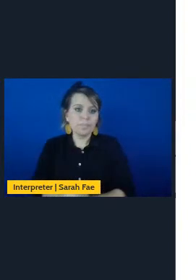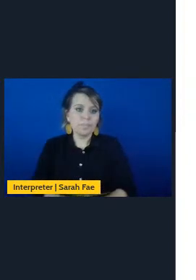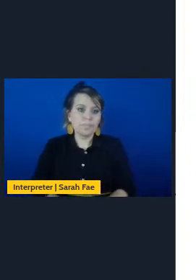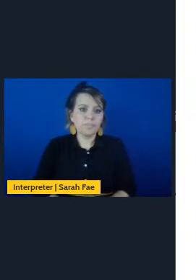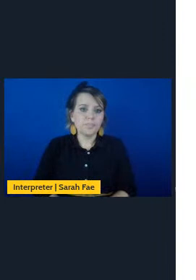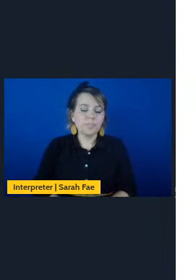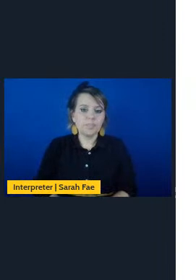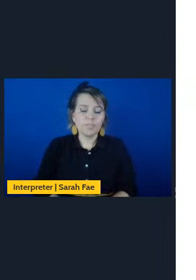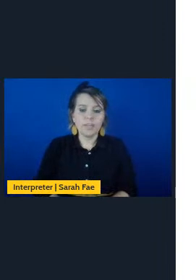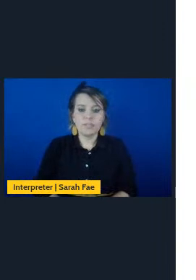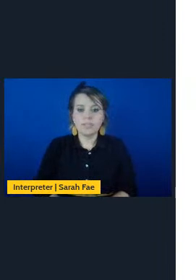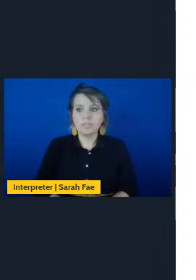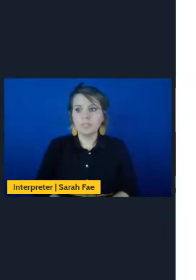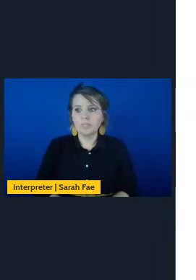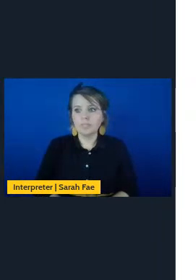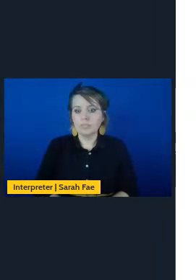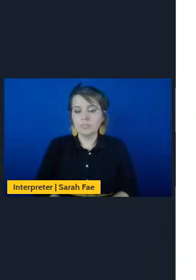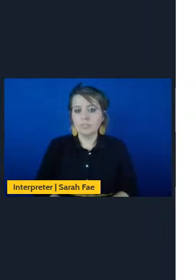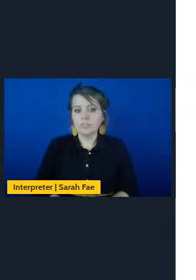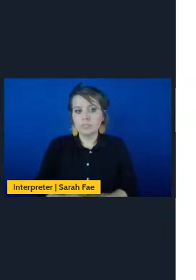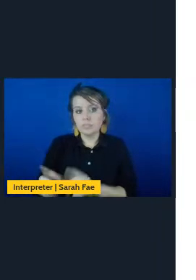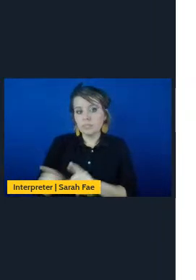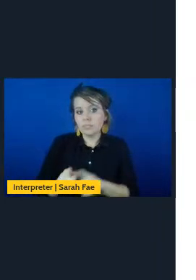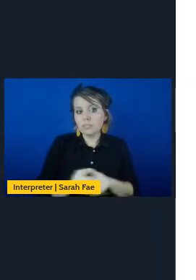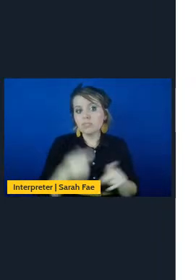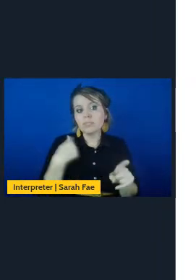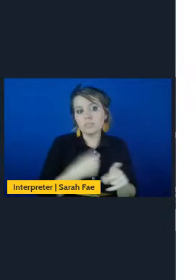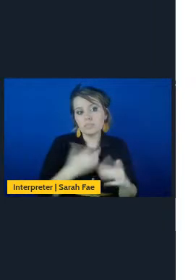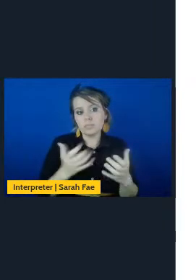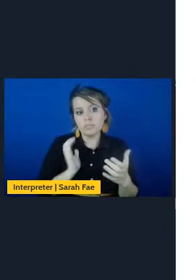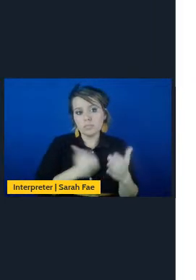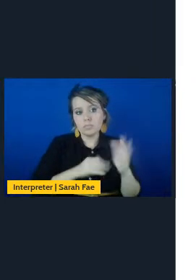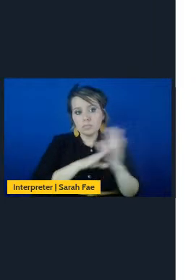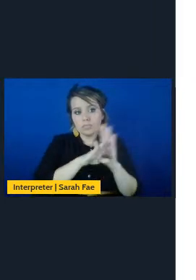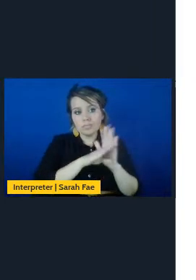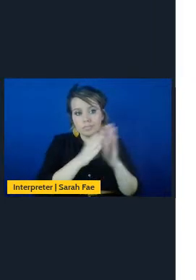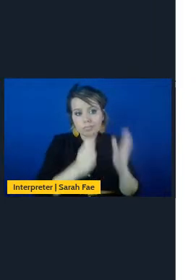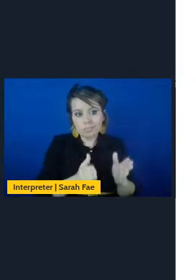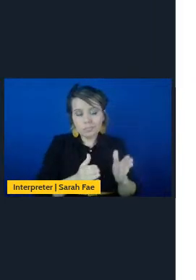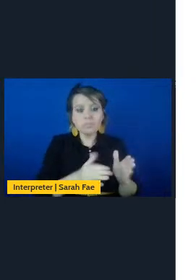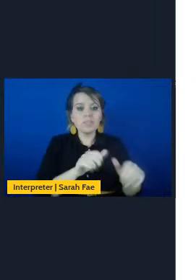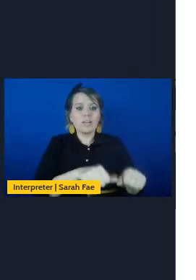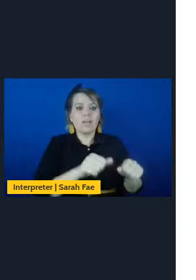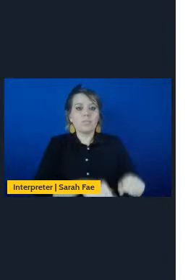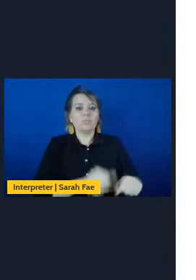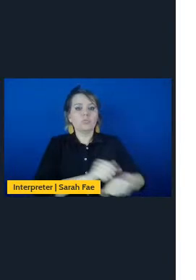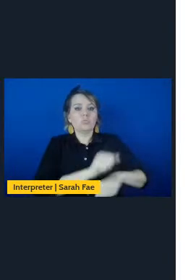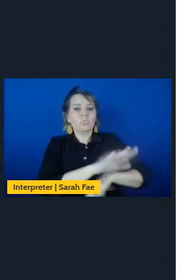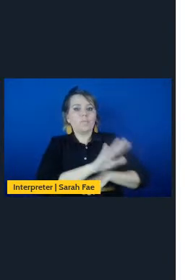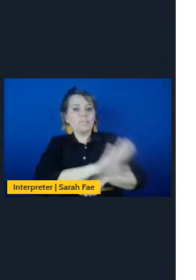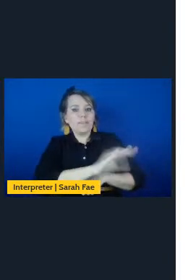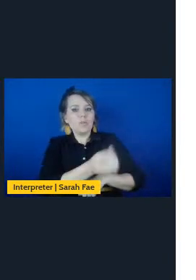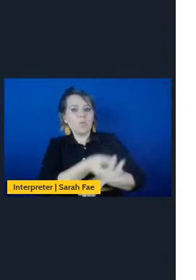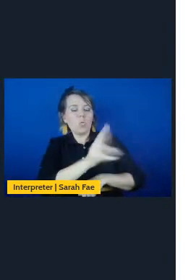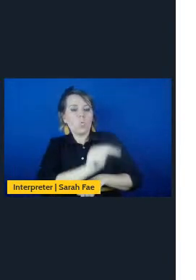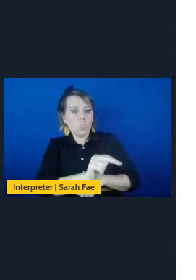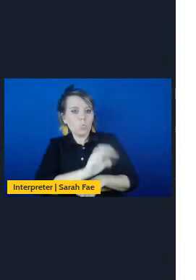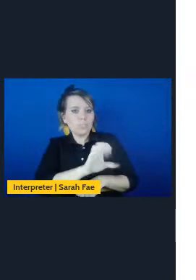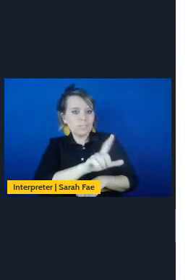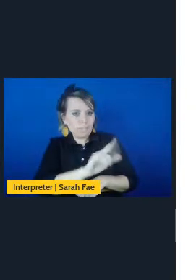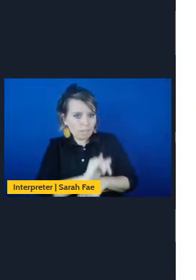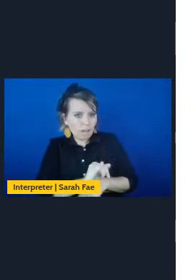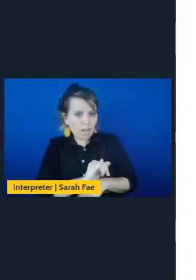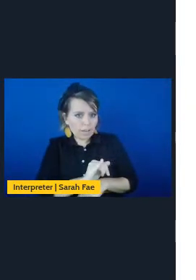Also, we want our developers to be able to deploy their own environments from the CLI.